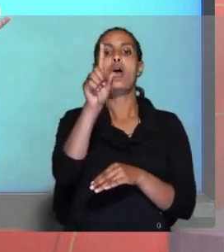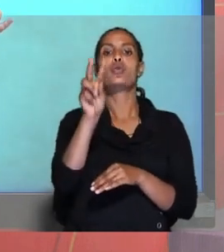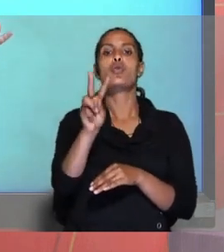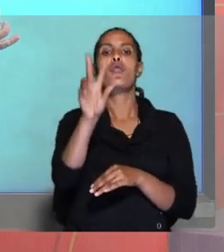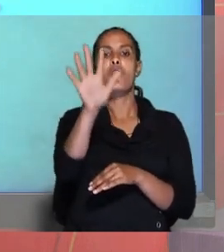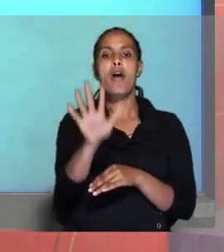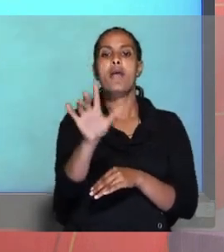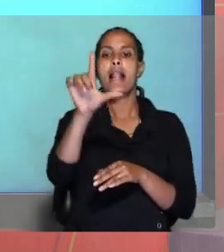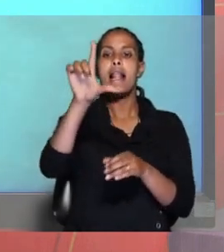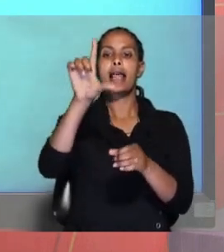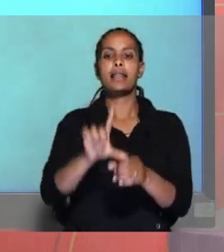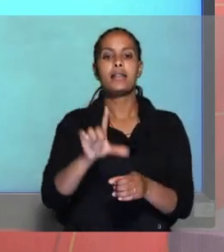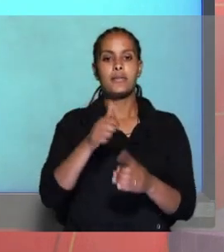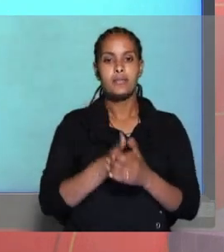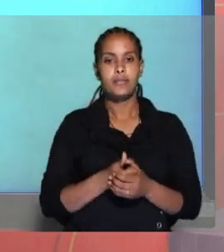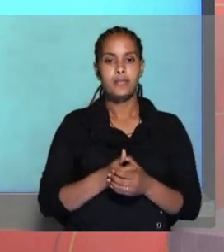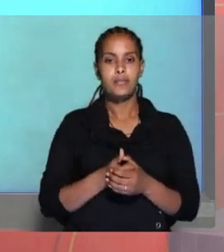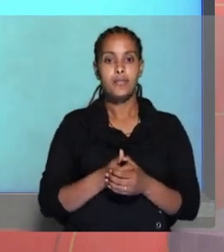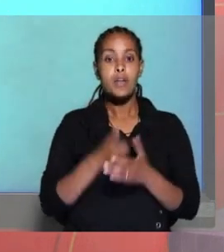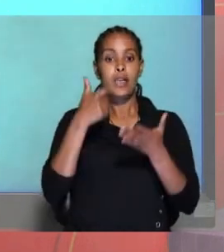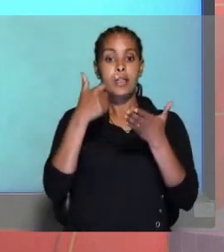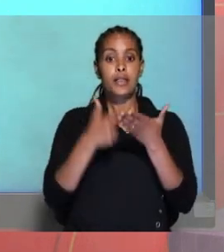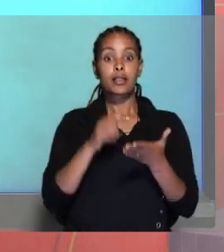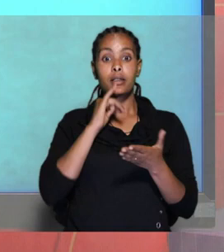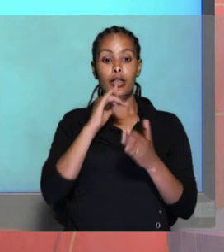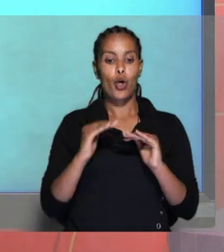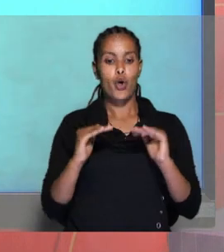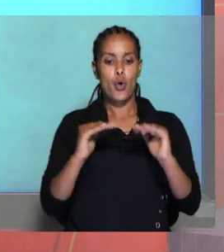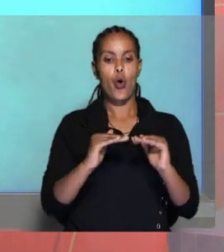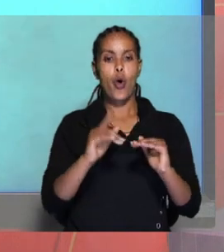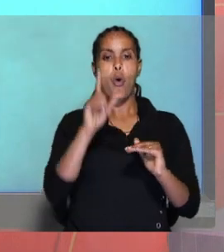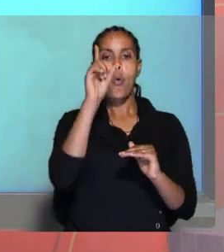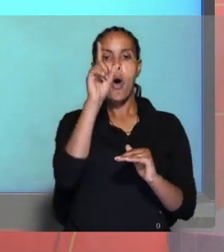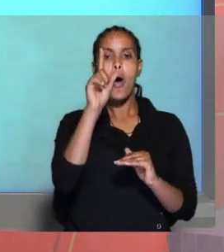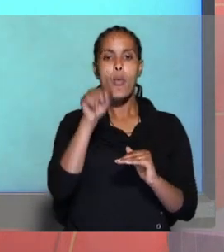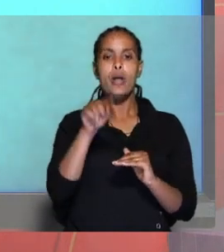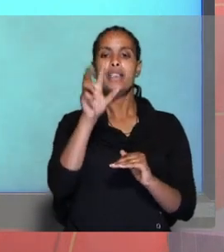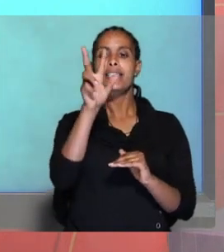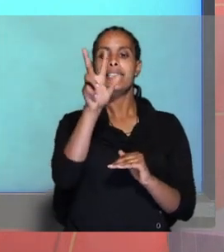0.125 liter. This equal